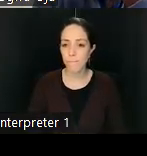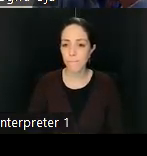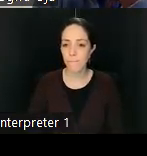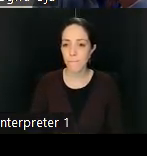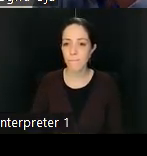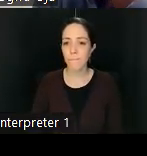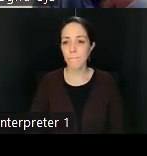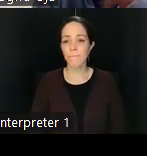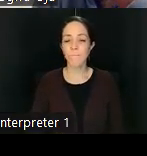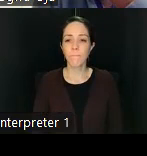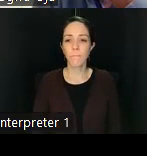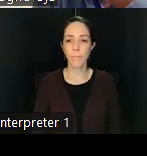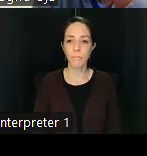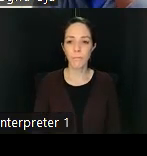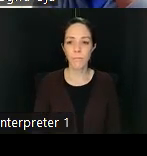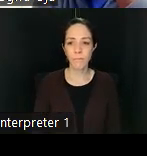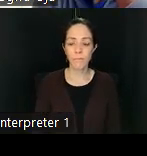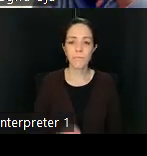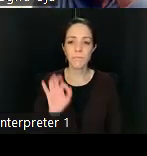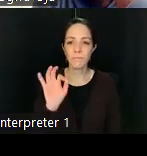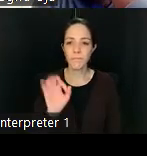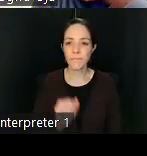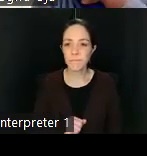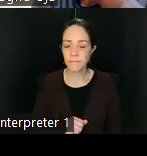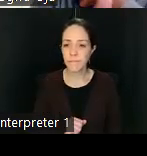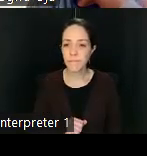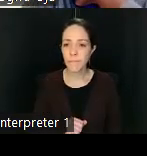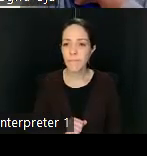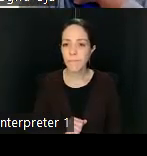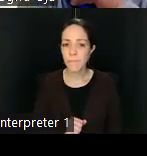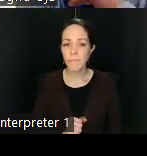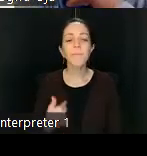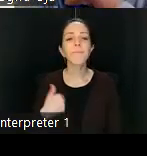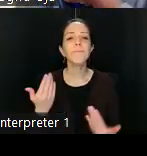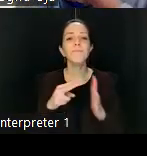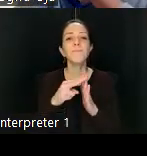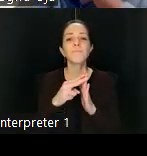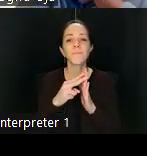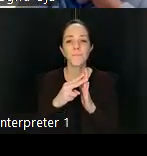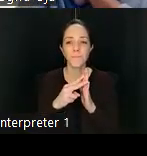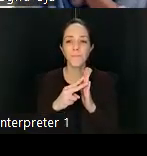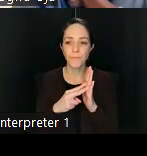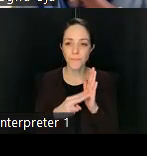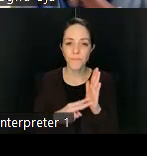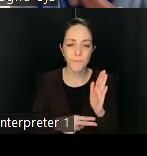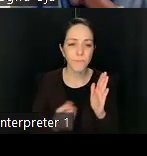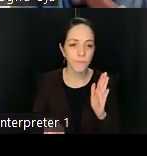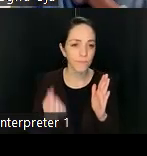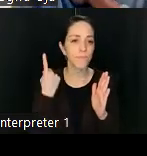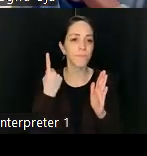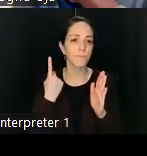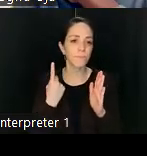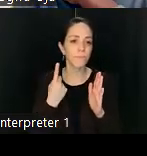Okay. Thank you, Co-Chair. I'll read through just a few of these so we can get a full picture. So for